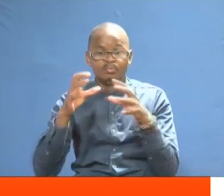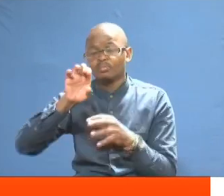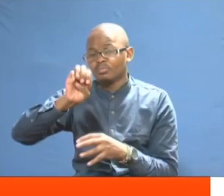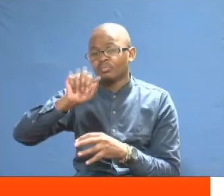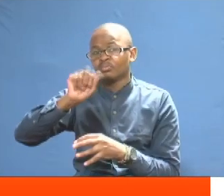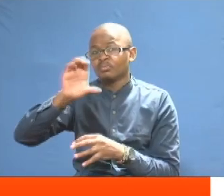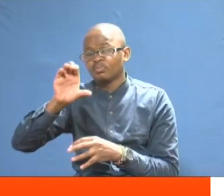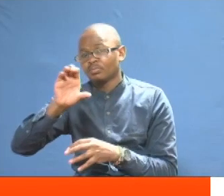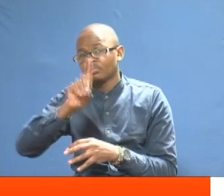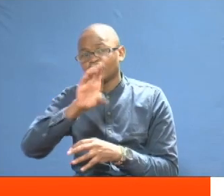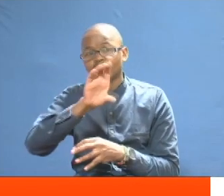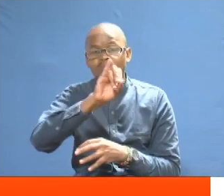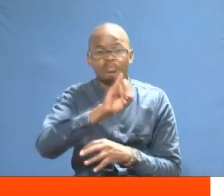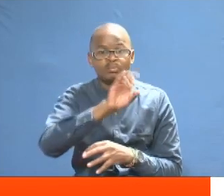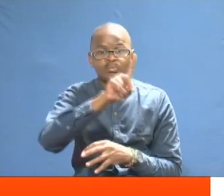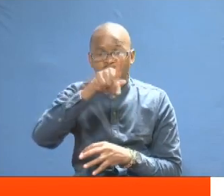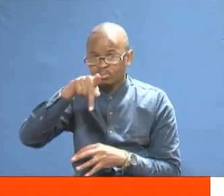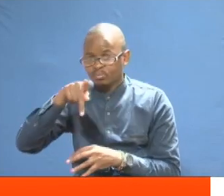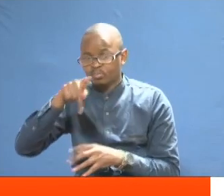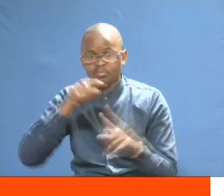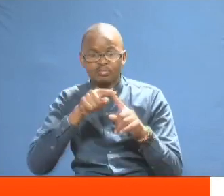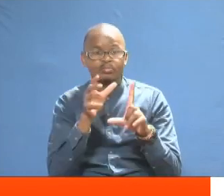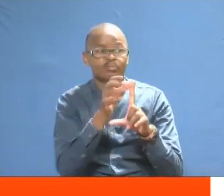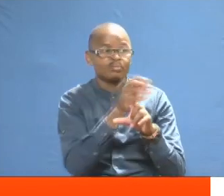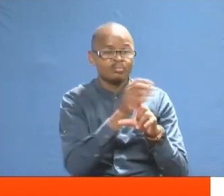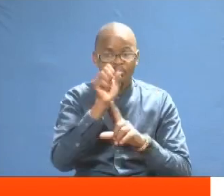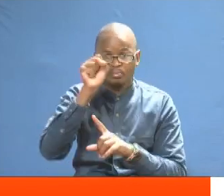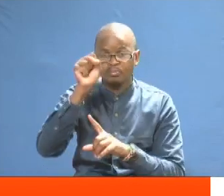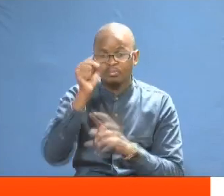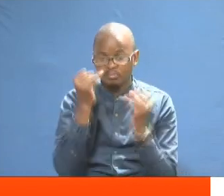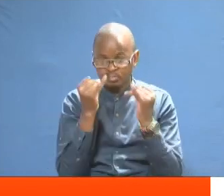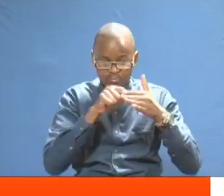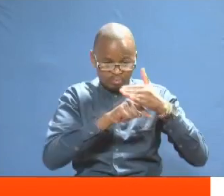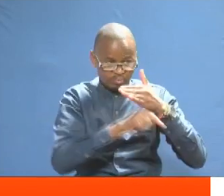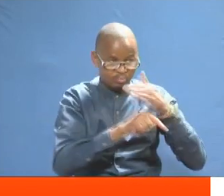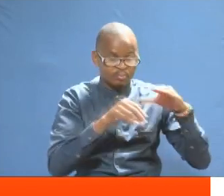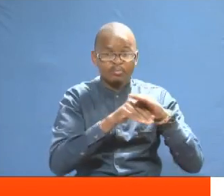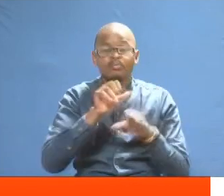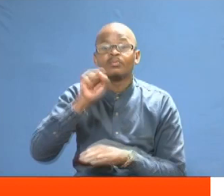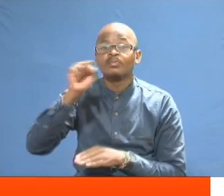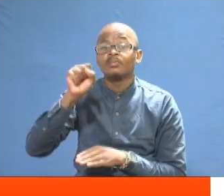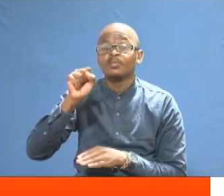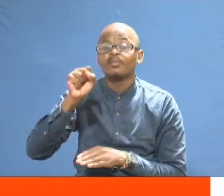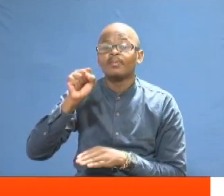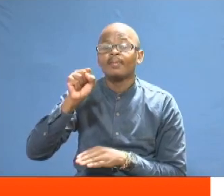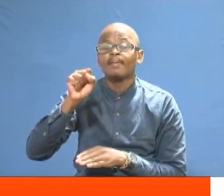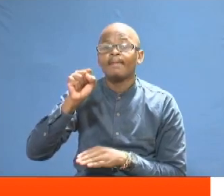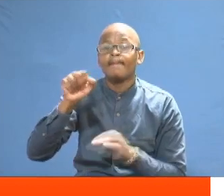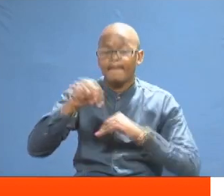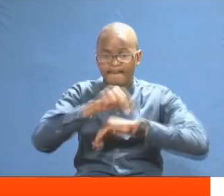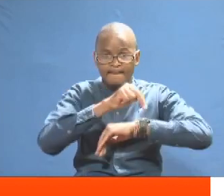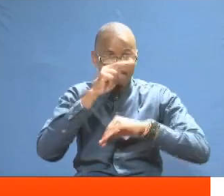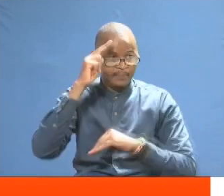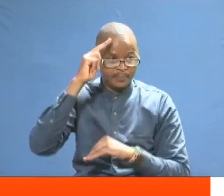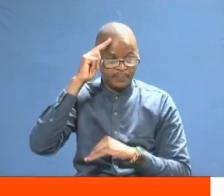EACC, DCI, DPP, to achieve political. And now the latest entrance in terms of political persecutors is the National